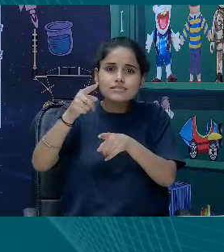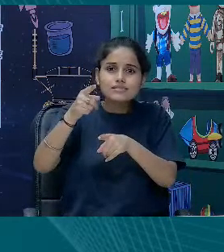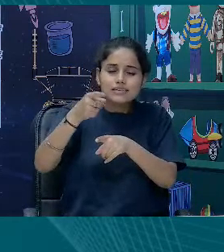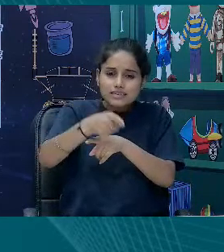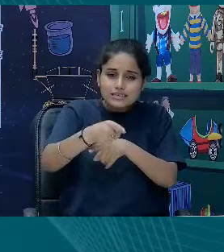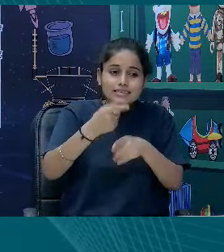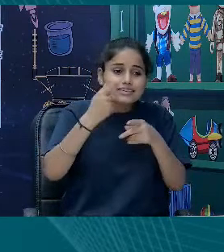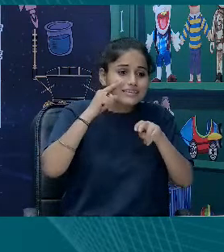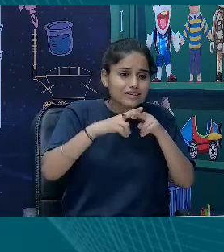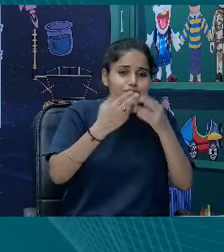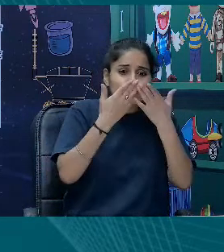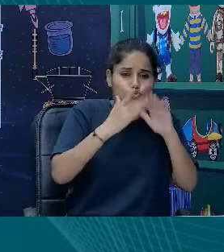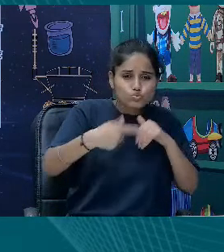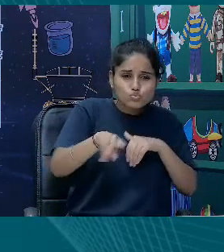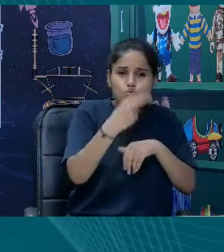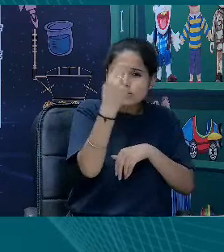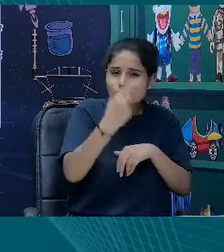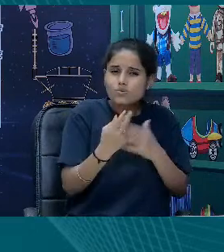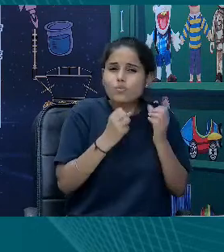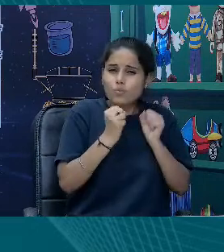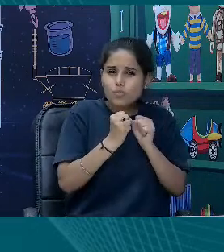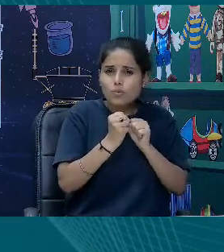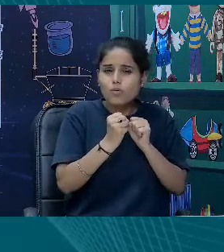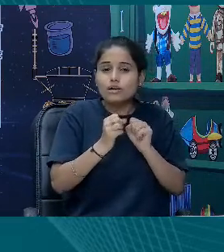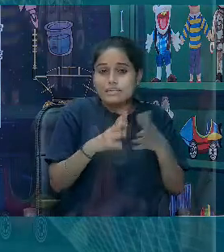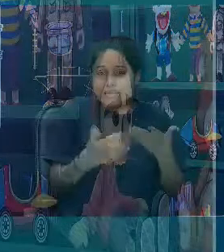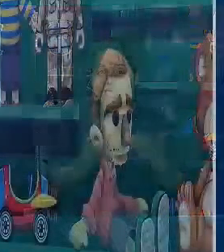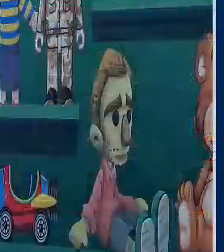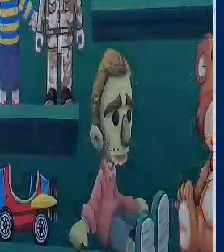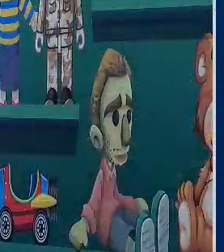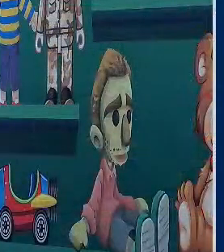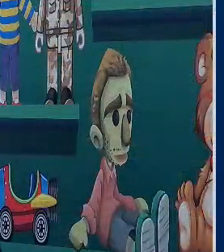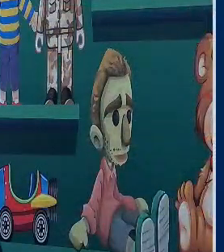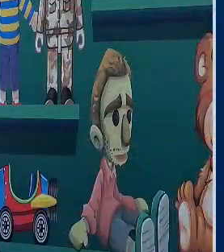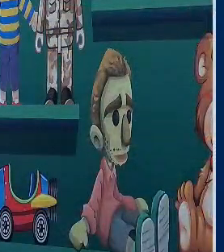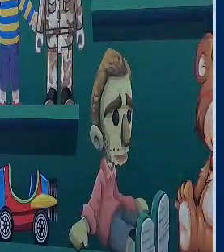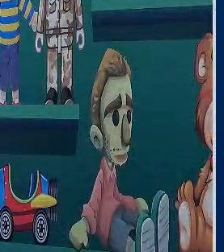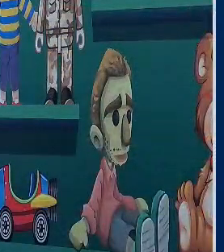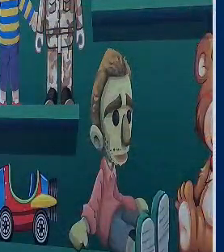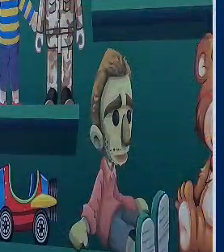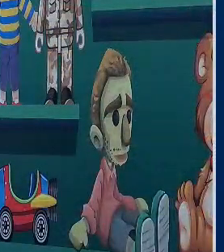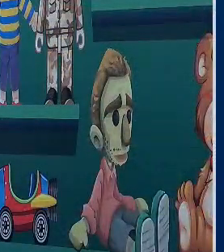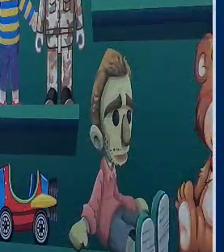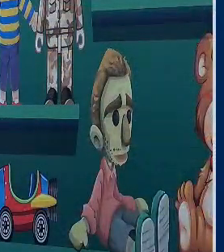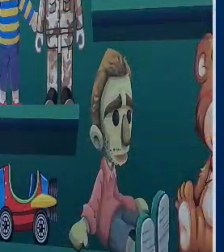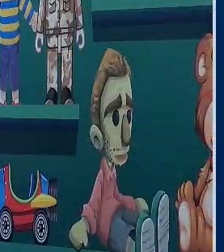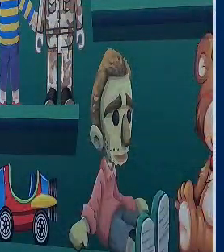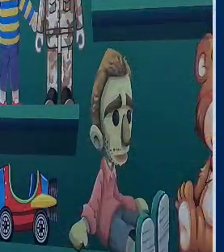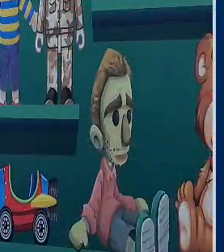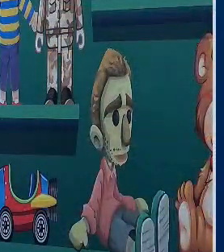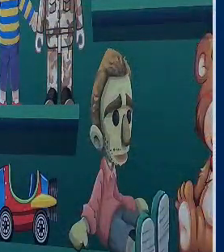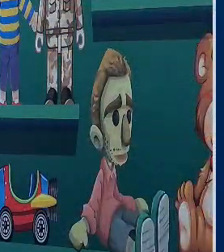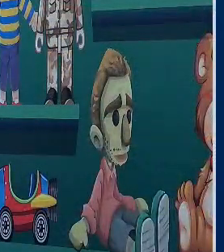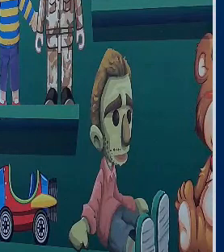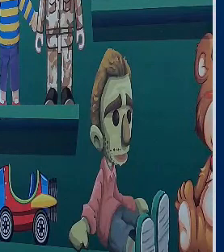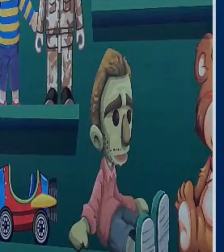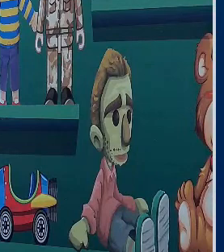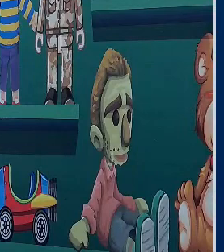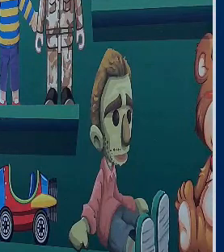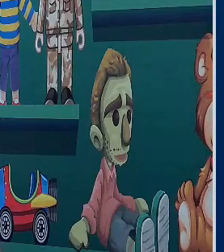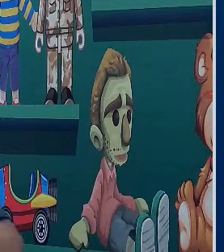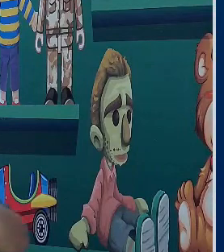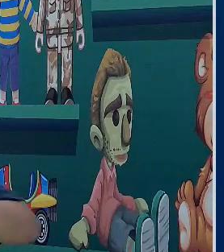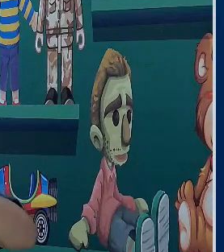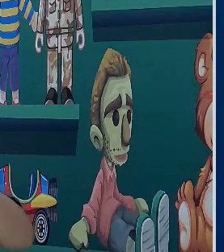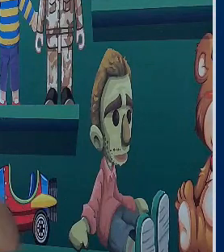is not willing to draw. Exactly. Or maybe shy to draw. So these kind of resource materials can be used, and it appears to be